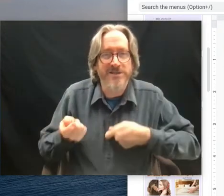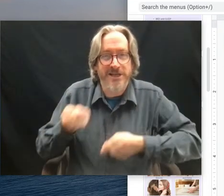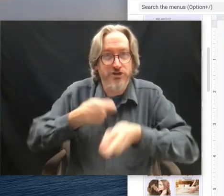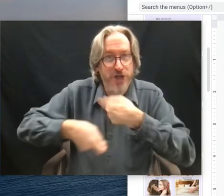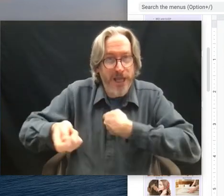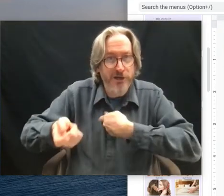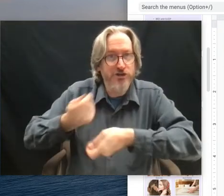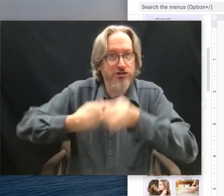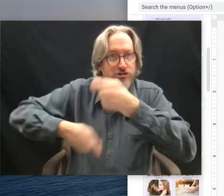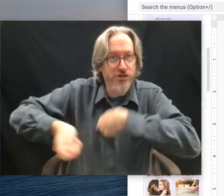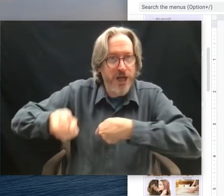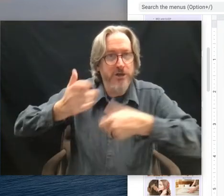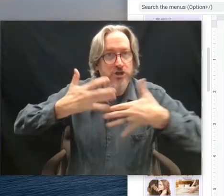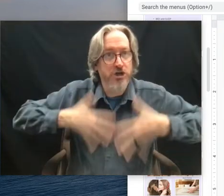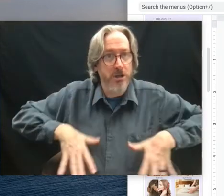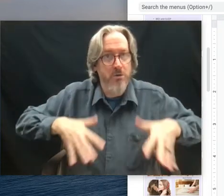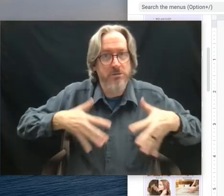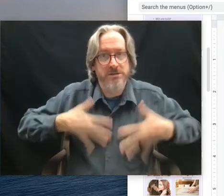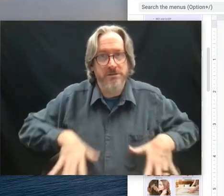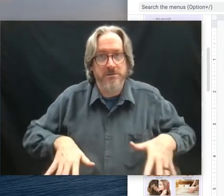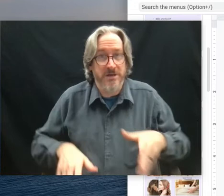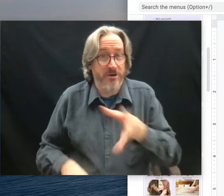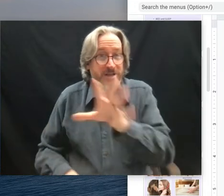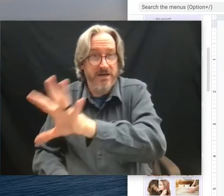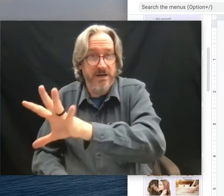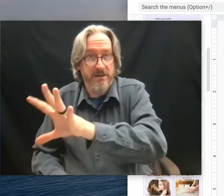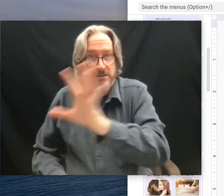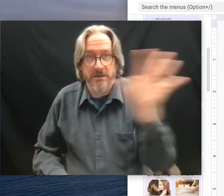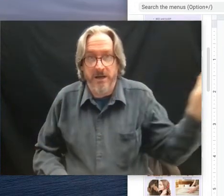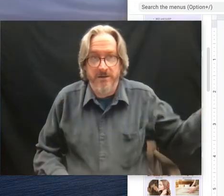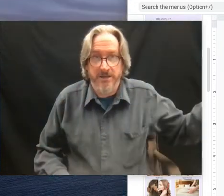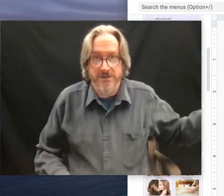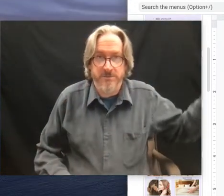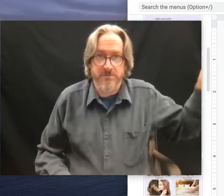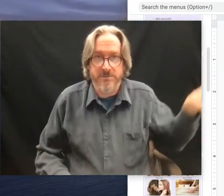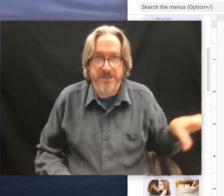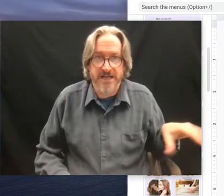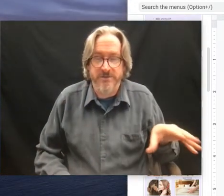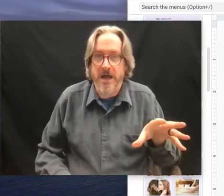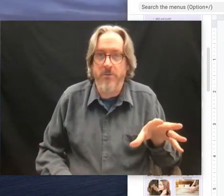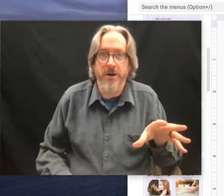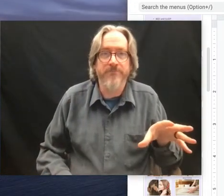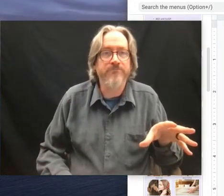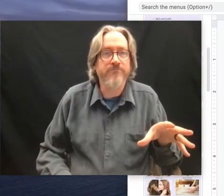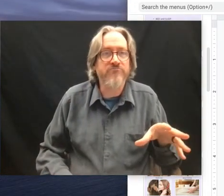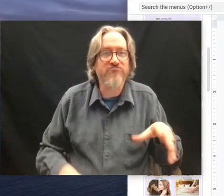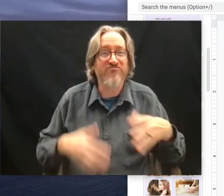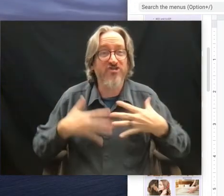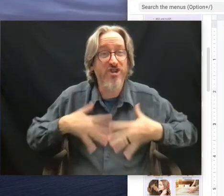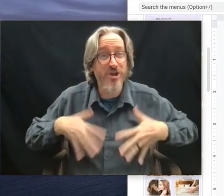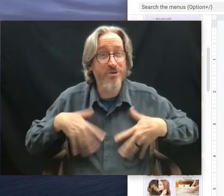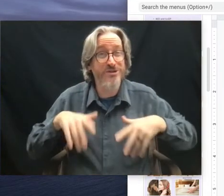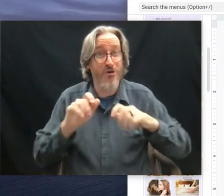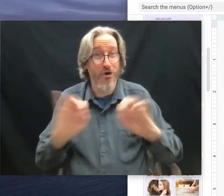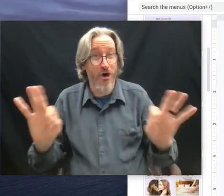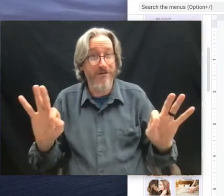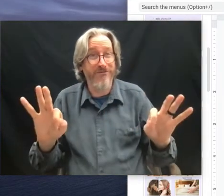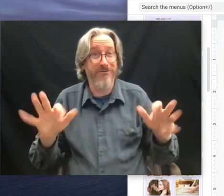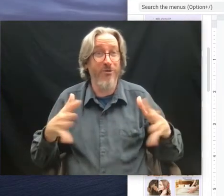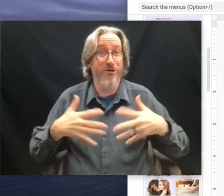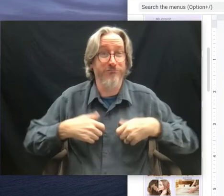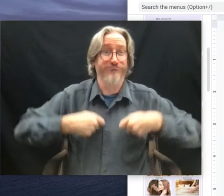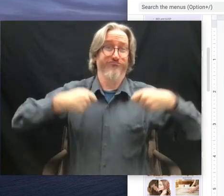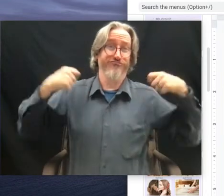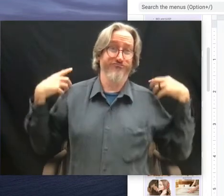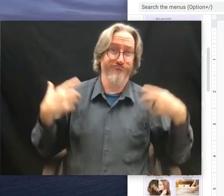I would say change clothes. I know that's not on these slides right now, but clothes